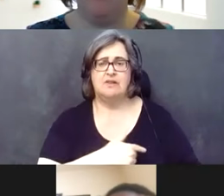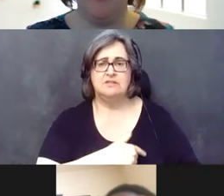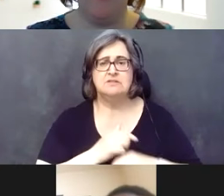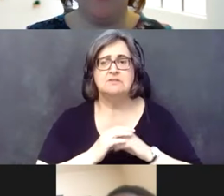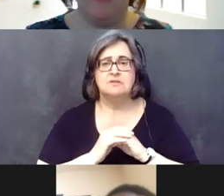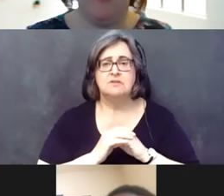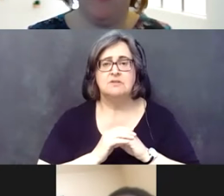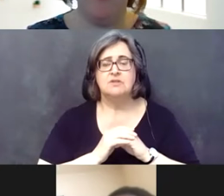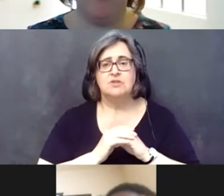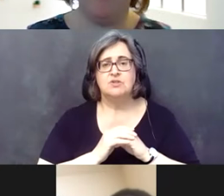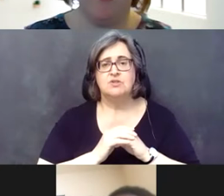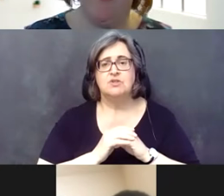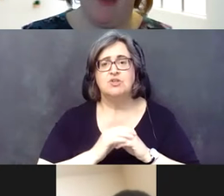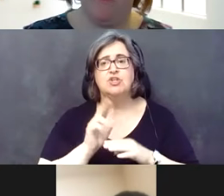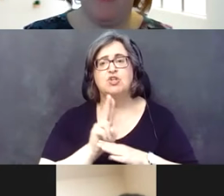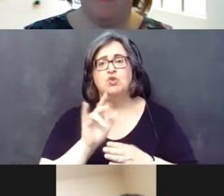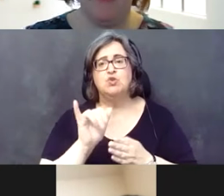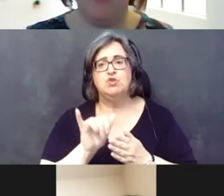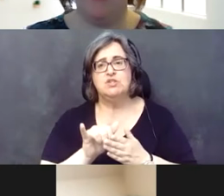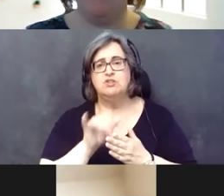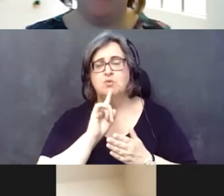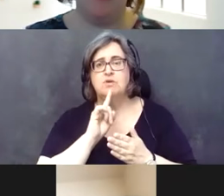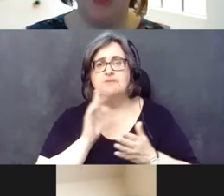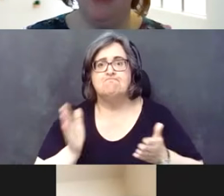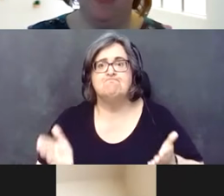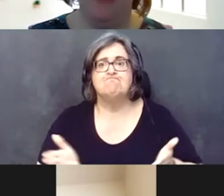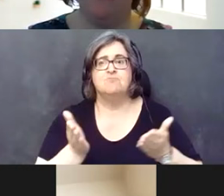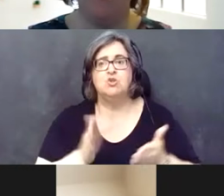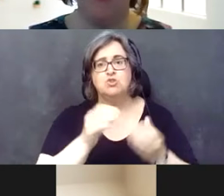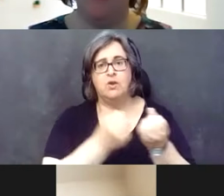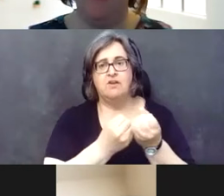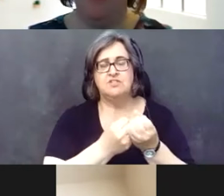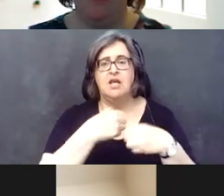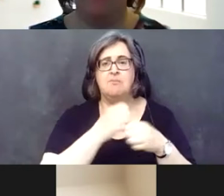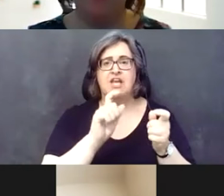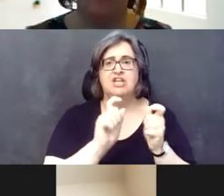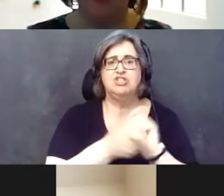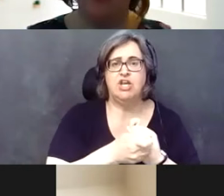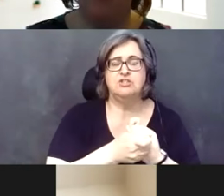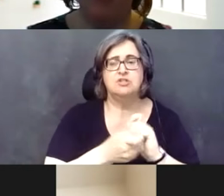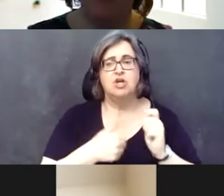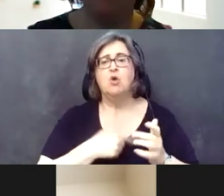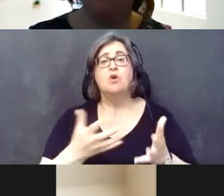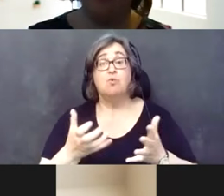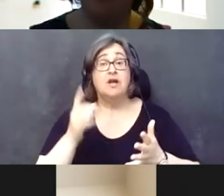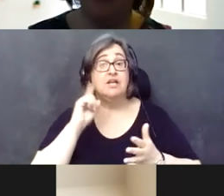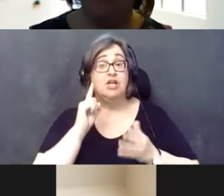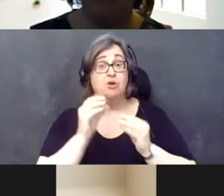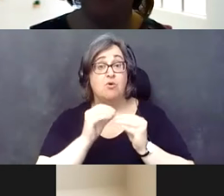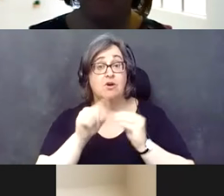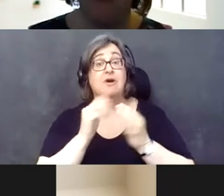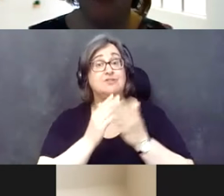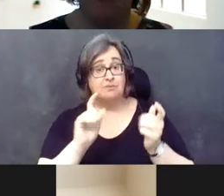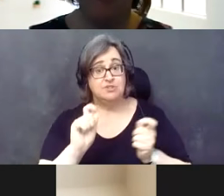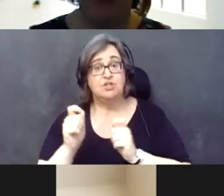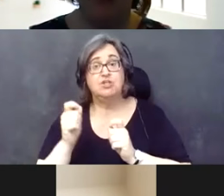and using it to fuel your own advocacy and making change in that space. And we do want to hear more about some of the changes that